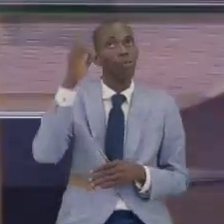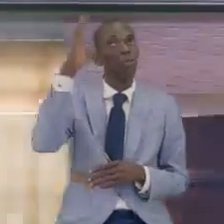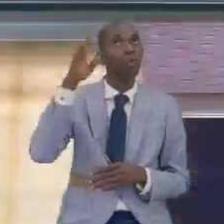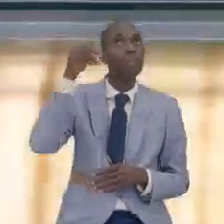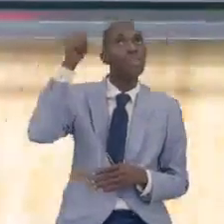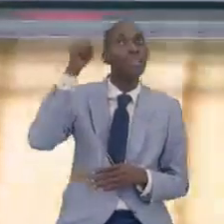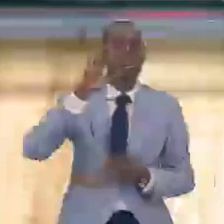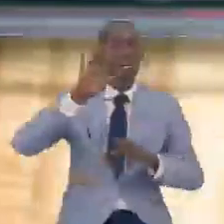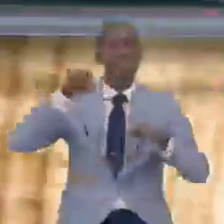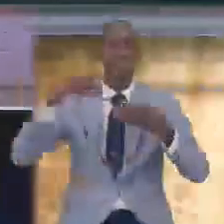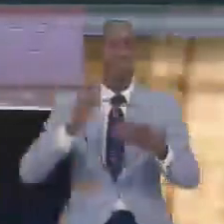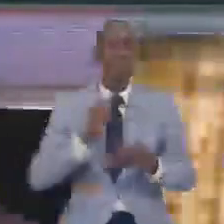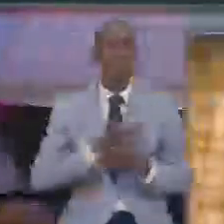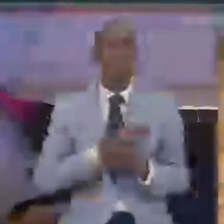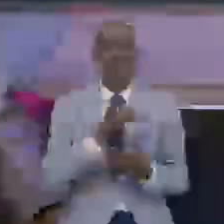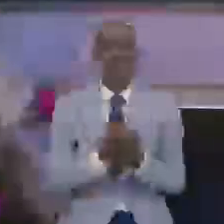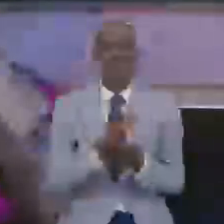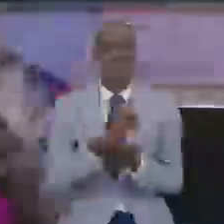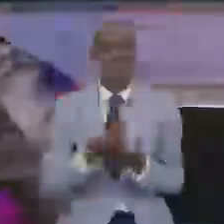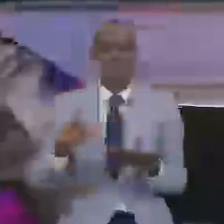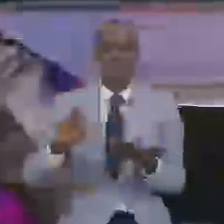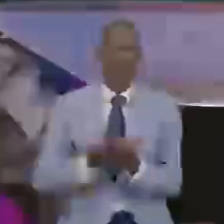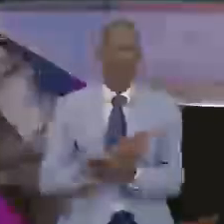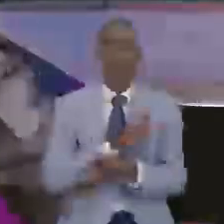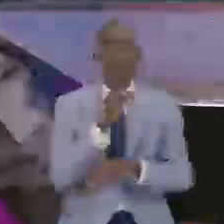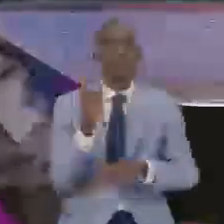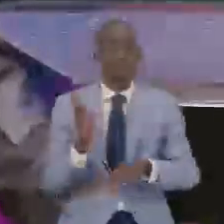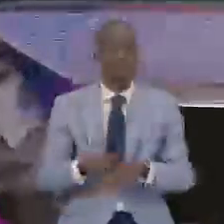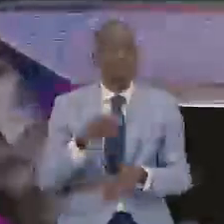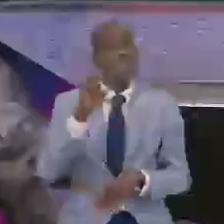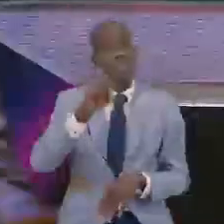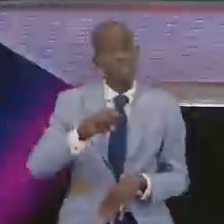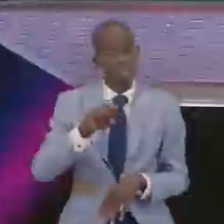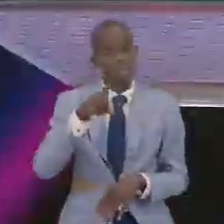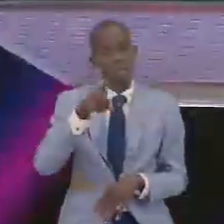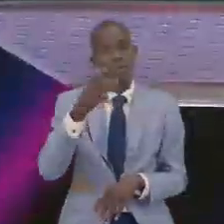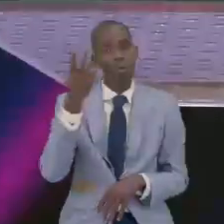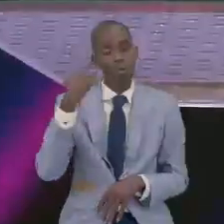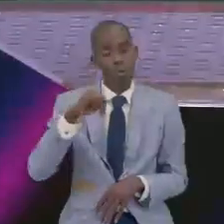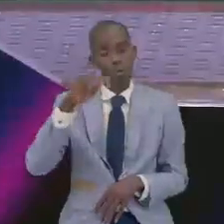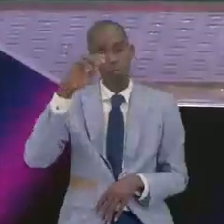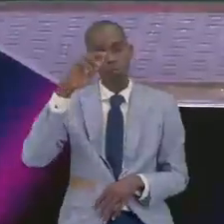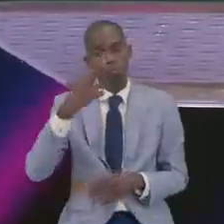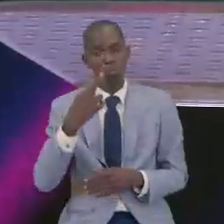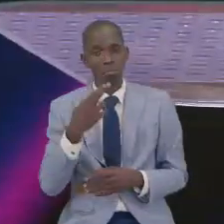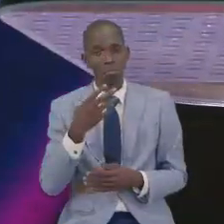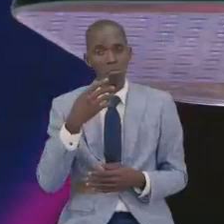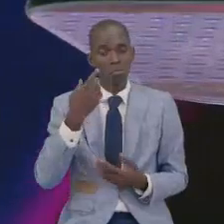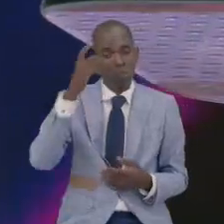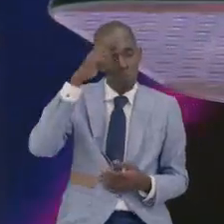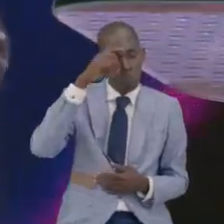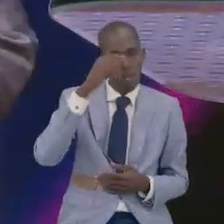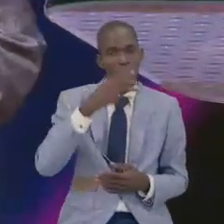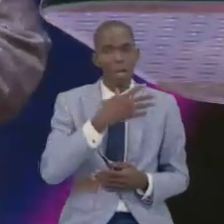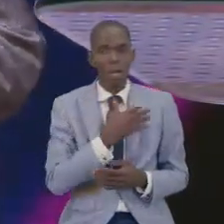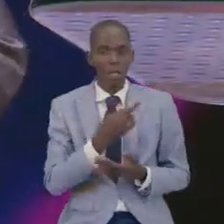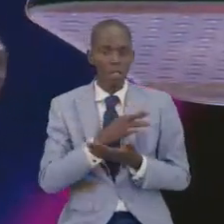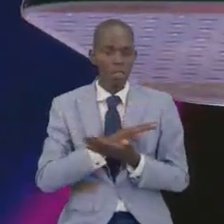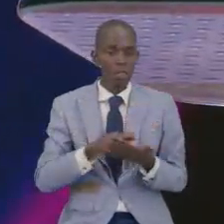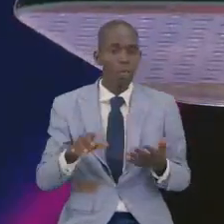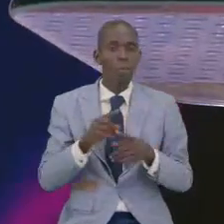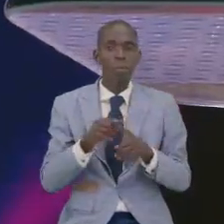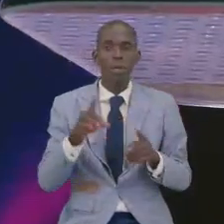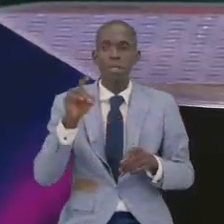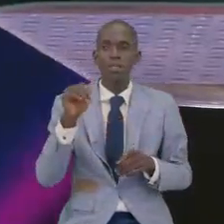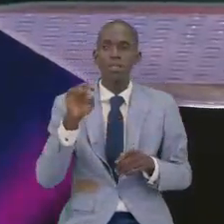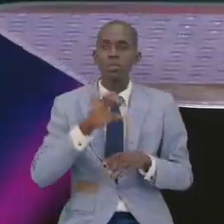the divine nature. Yes, he was righteous. Yes, he was holy, but Daniel did not know that promise. And then to have